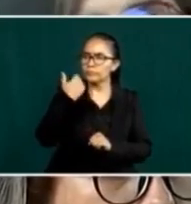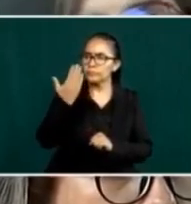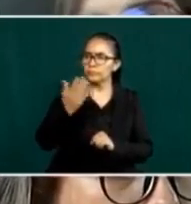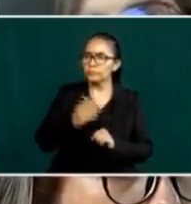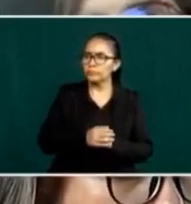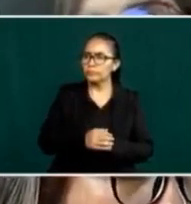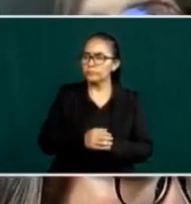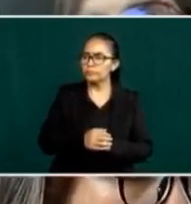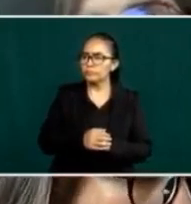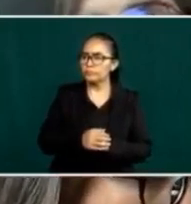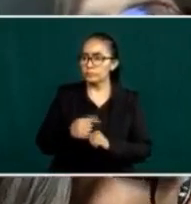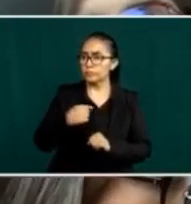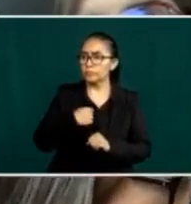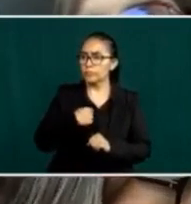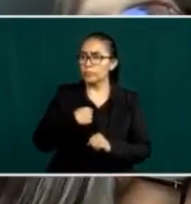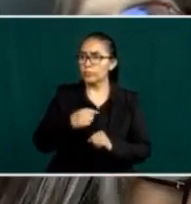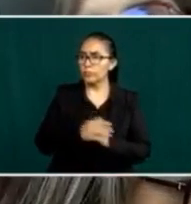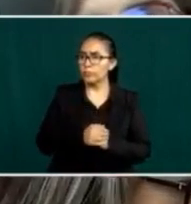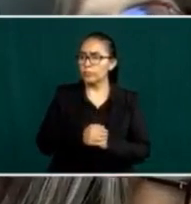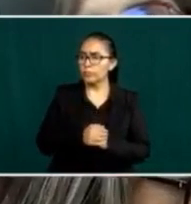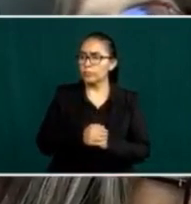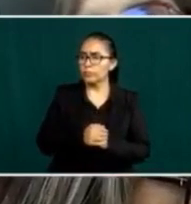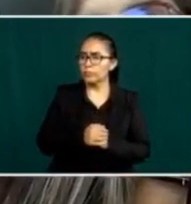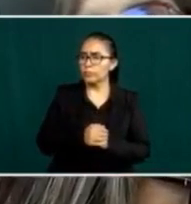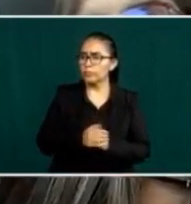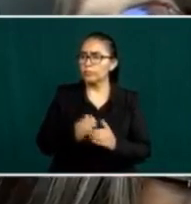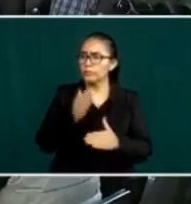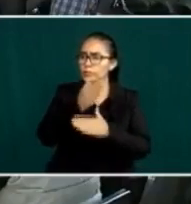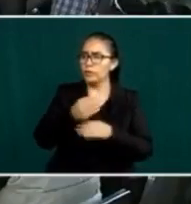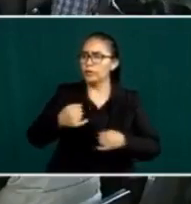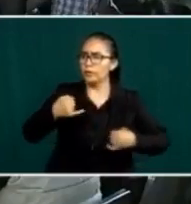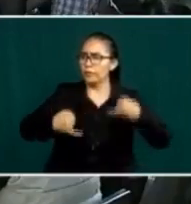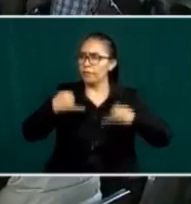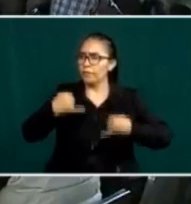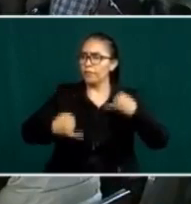that they didn't want to do it with the legal means.